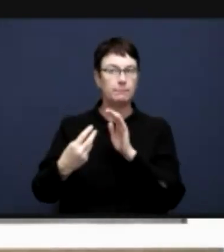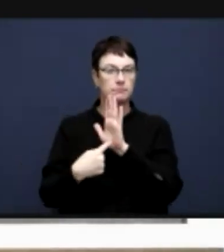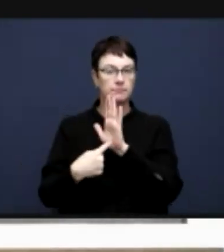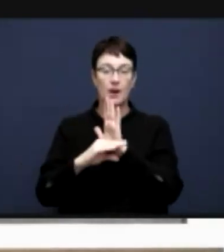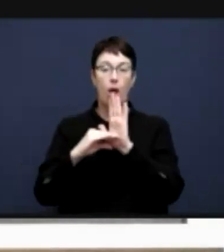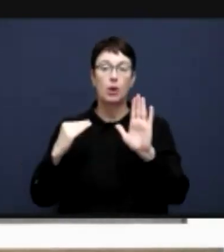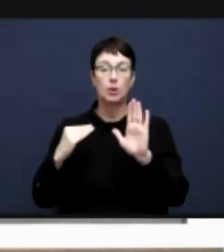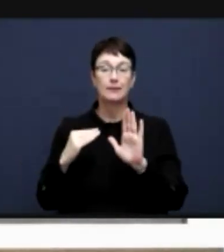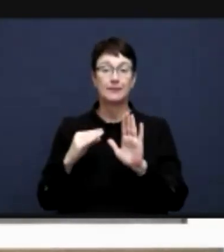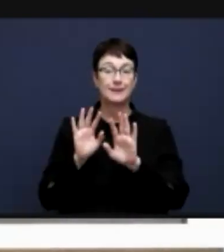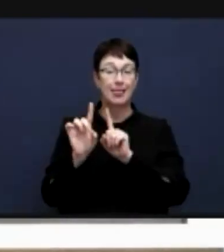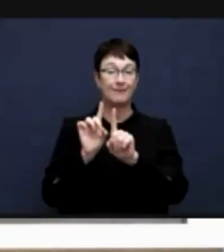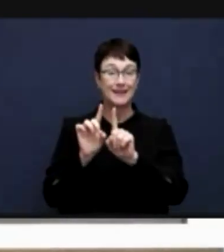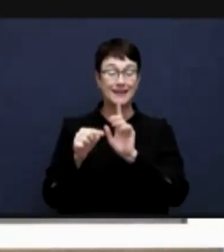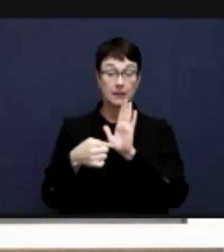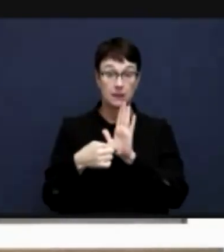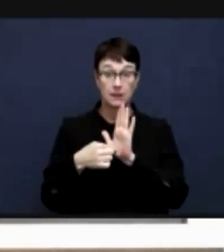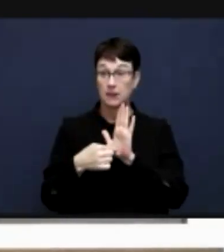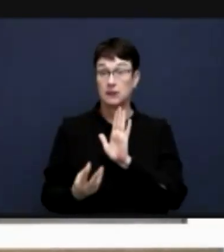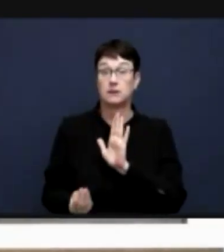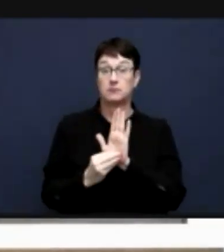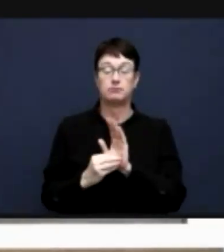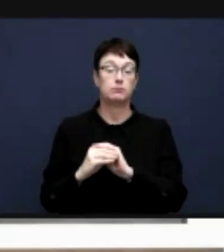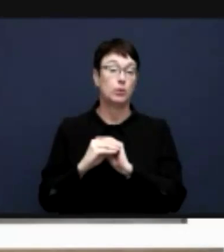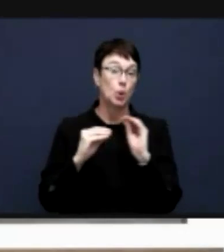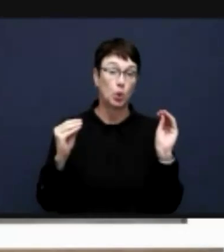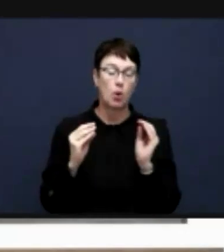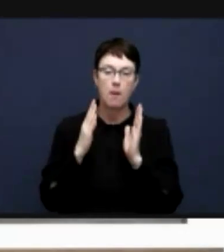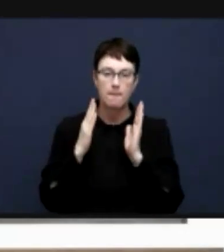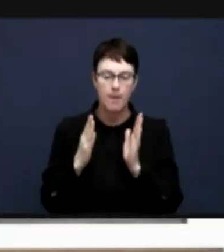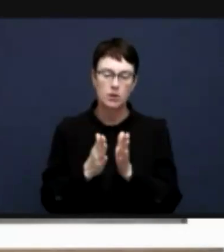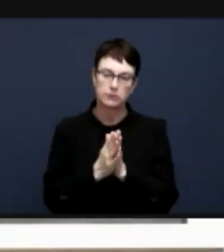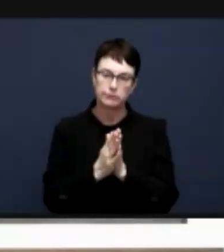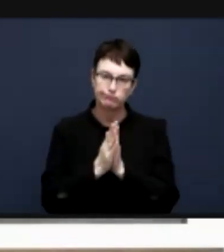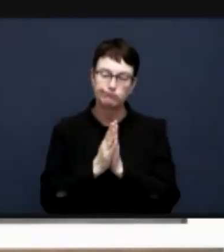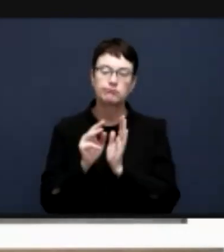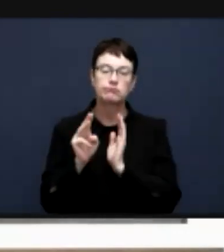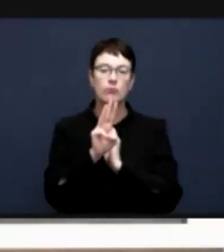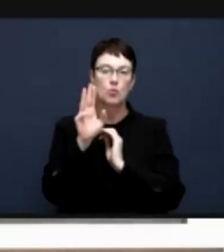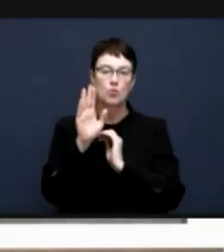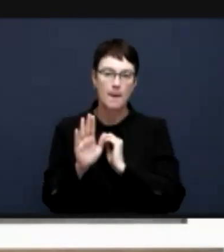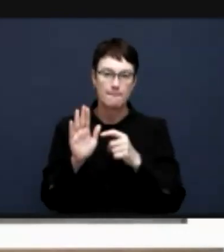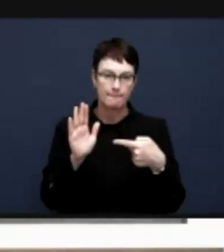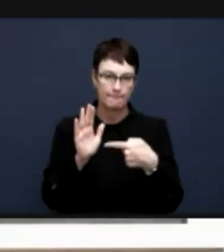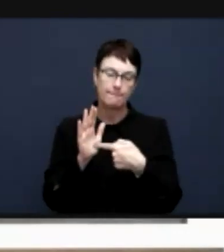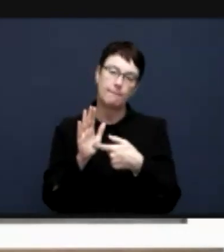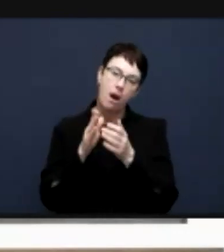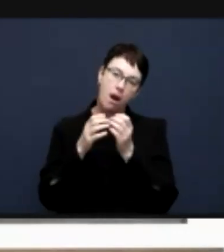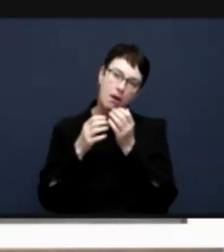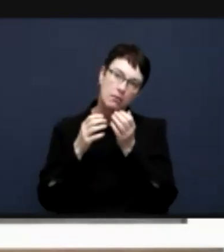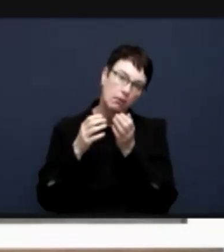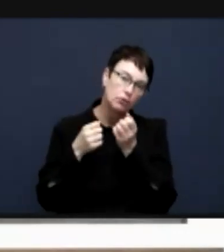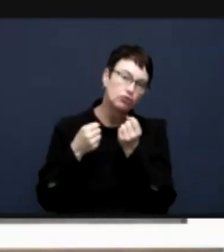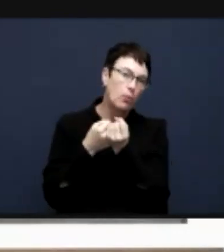listed in the requirements. So it required either a web format or a document format. And we kind of came up with an